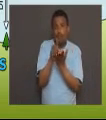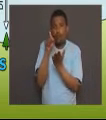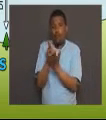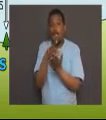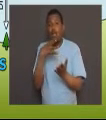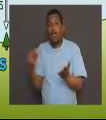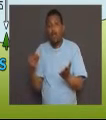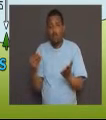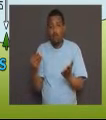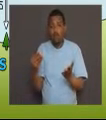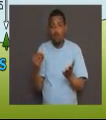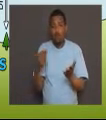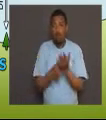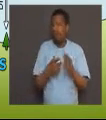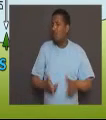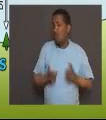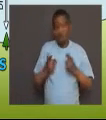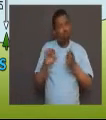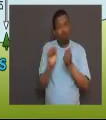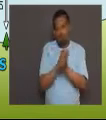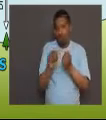and aquatic life.